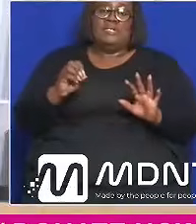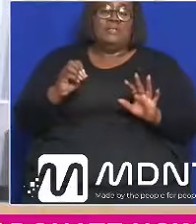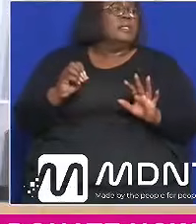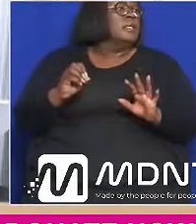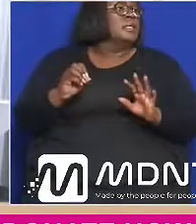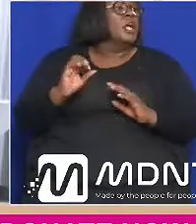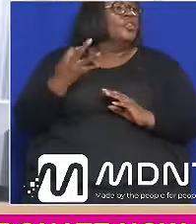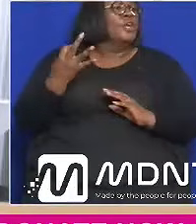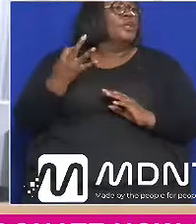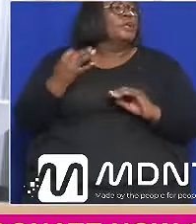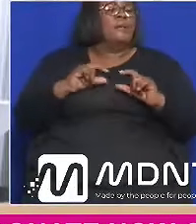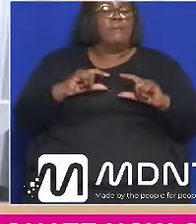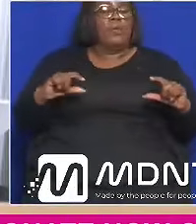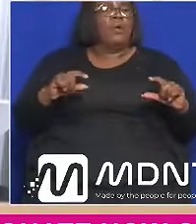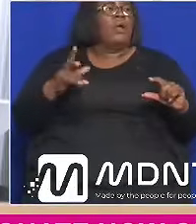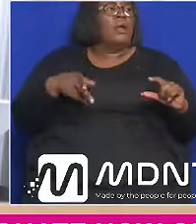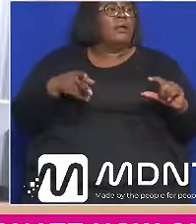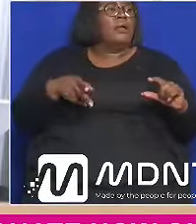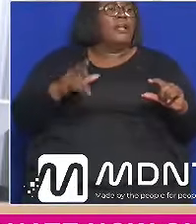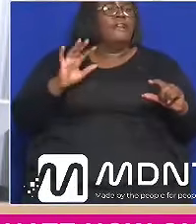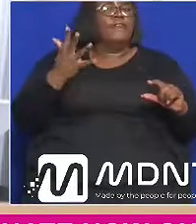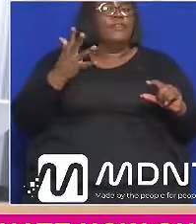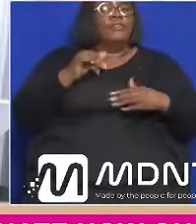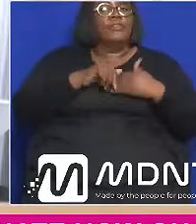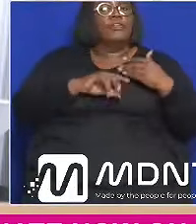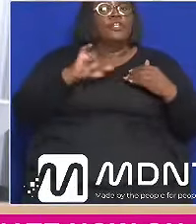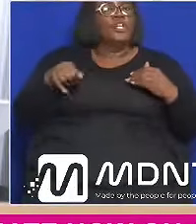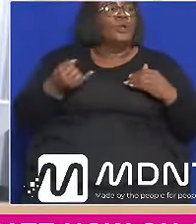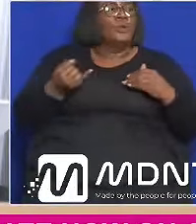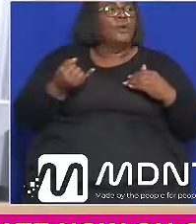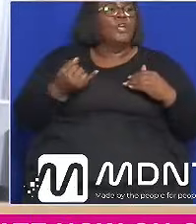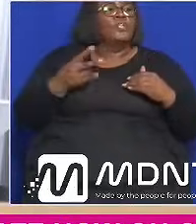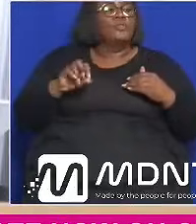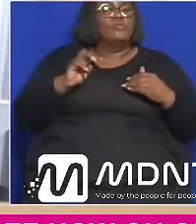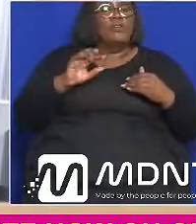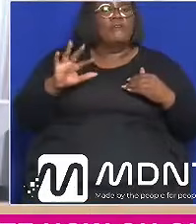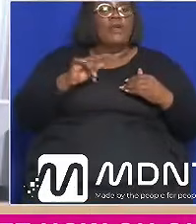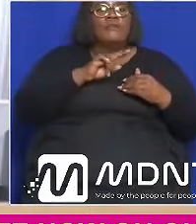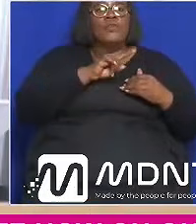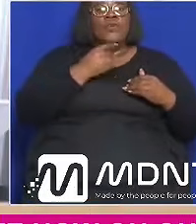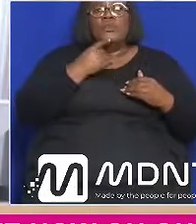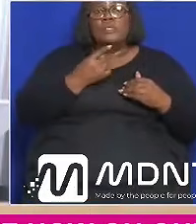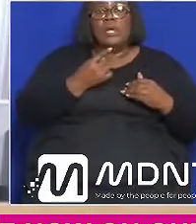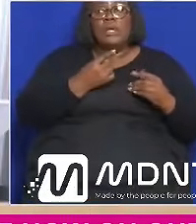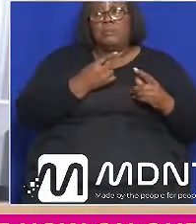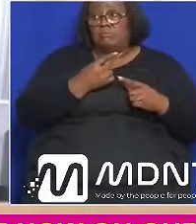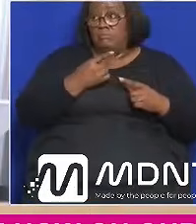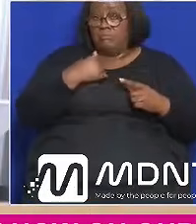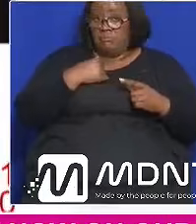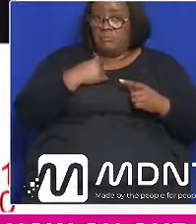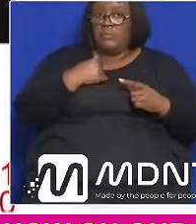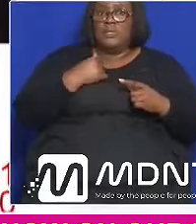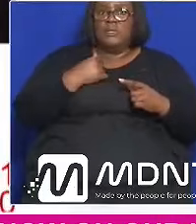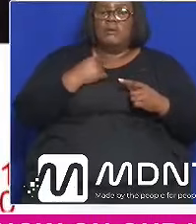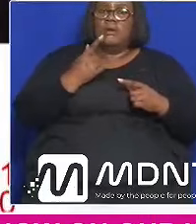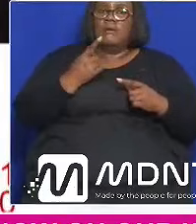5th of January, 2025, you say, can I please have access code, to which